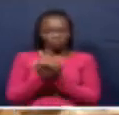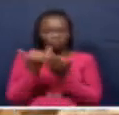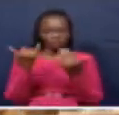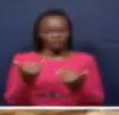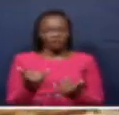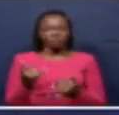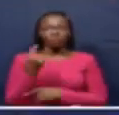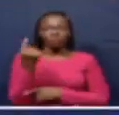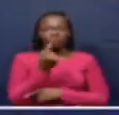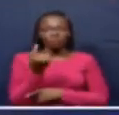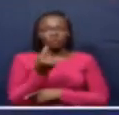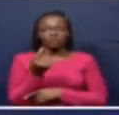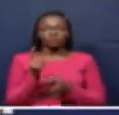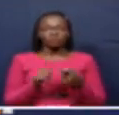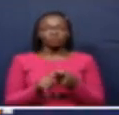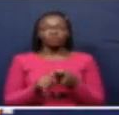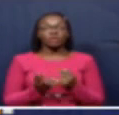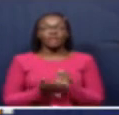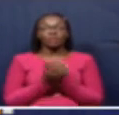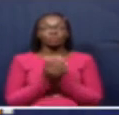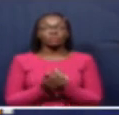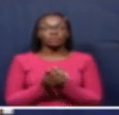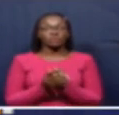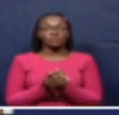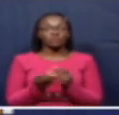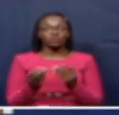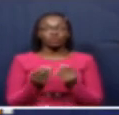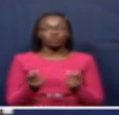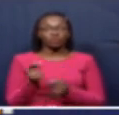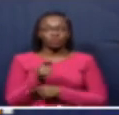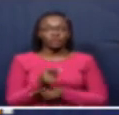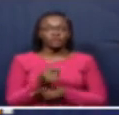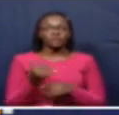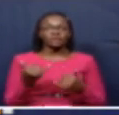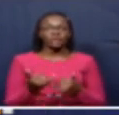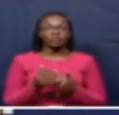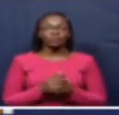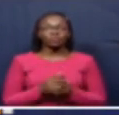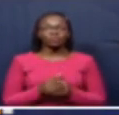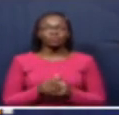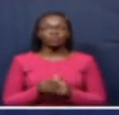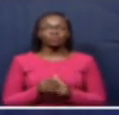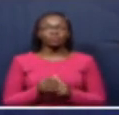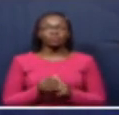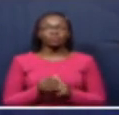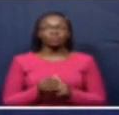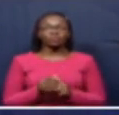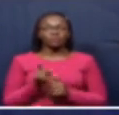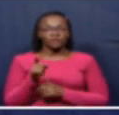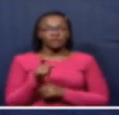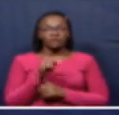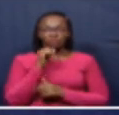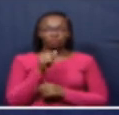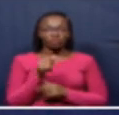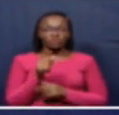is just to address the current emergency that is happening before our own very eyes. It hasn't taken